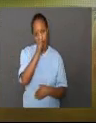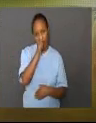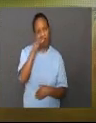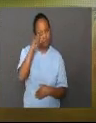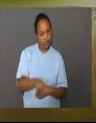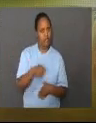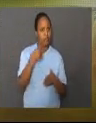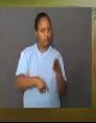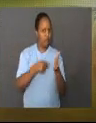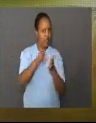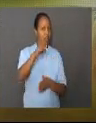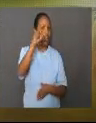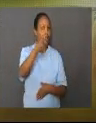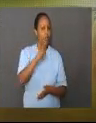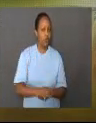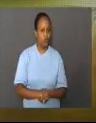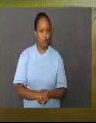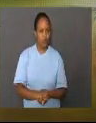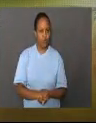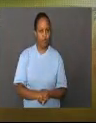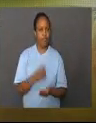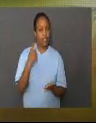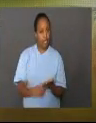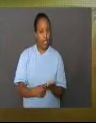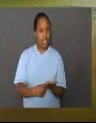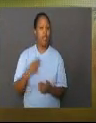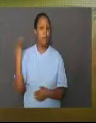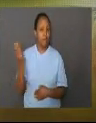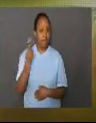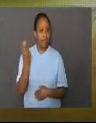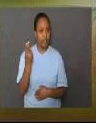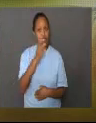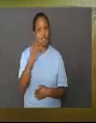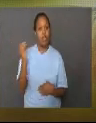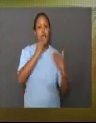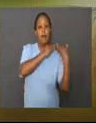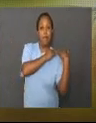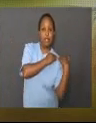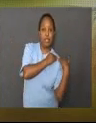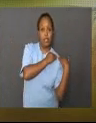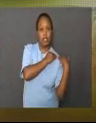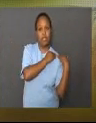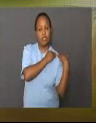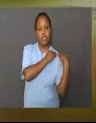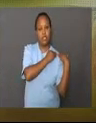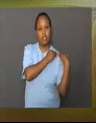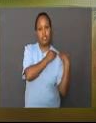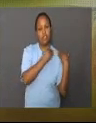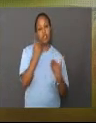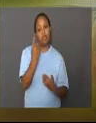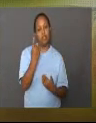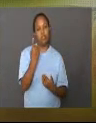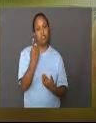must pay taxes. These benefits and burdens are part of what